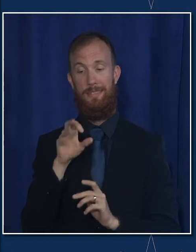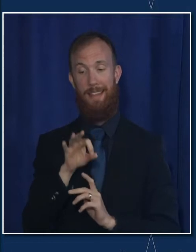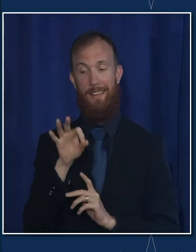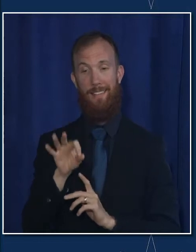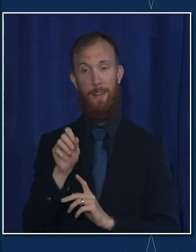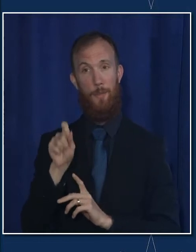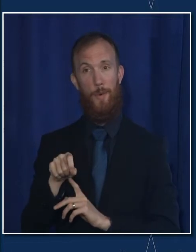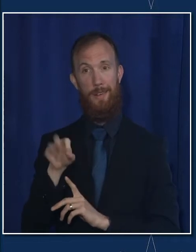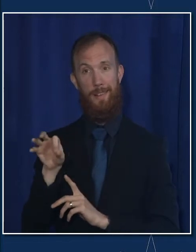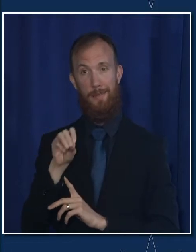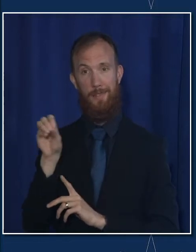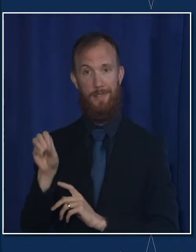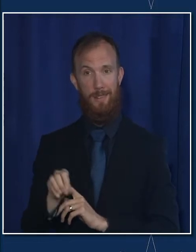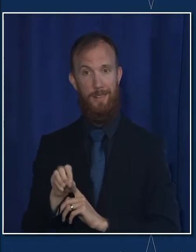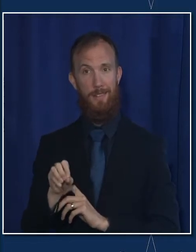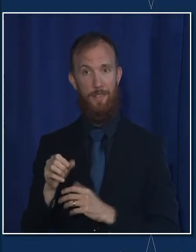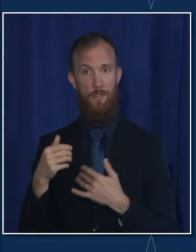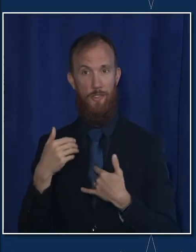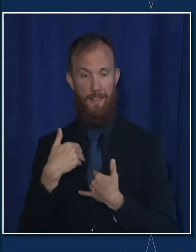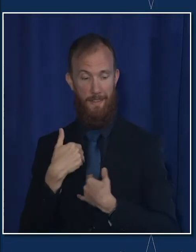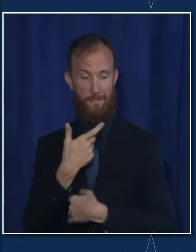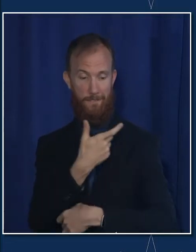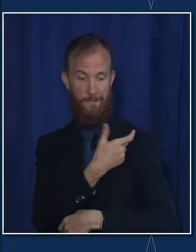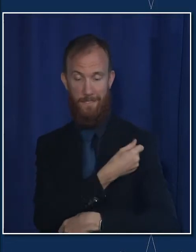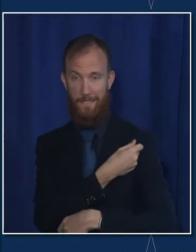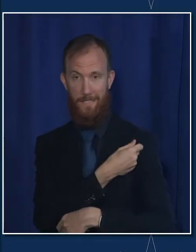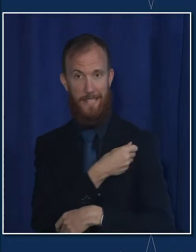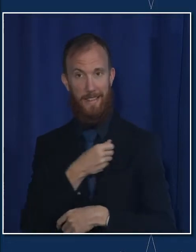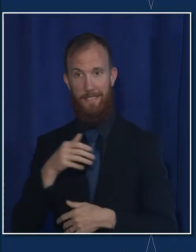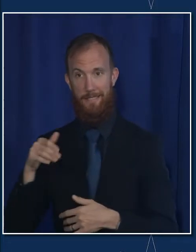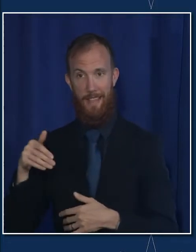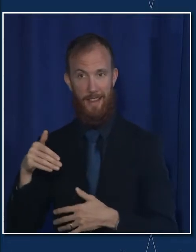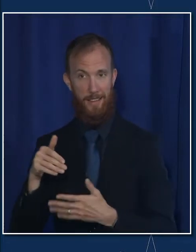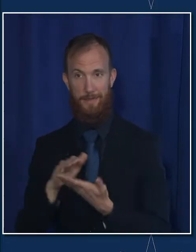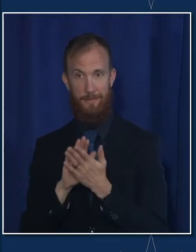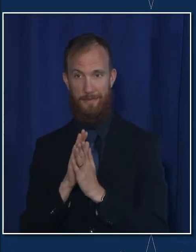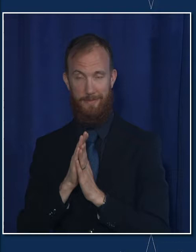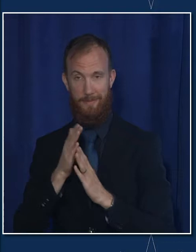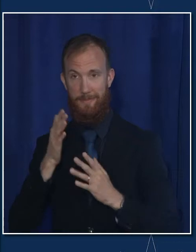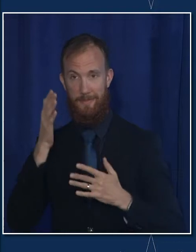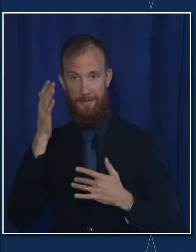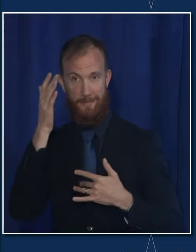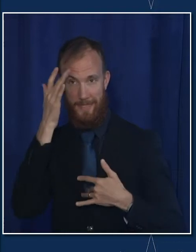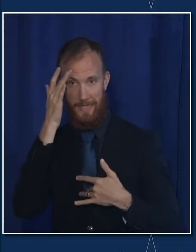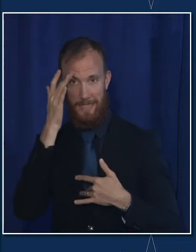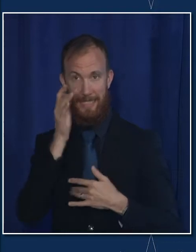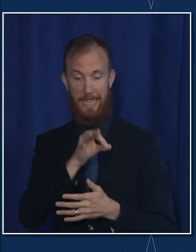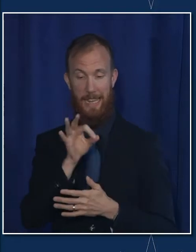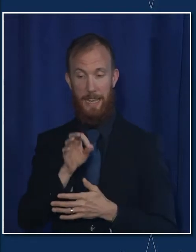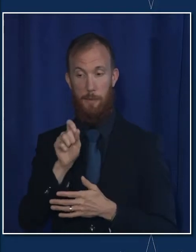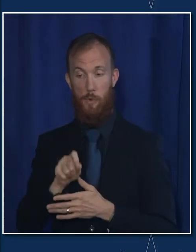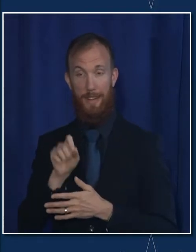been, who are vaccinated, have not been diagnosed with a breakthrough case, and 99.99% have not died,